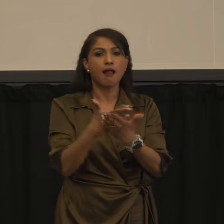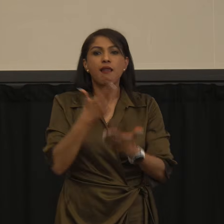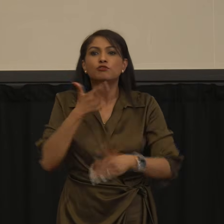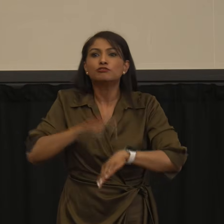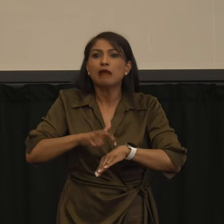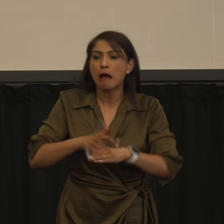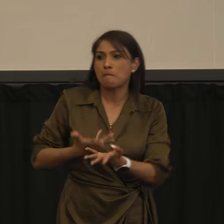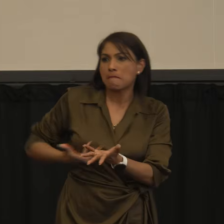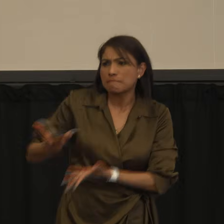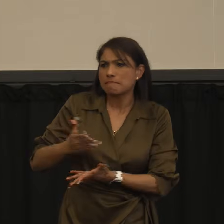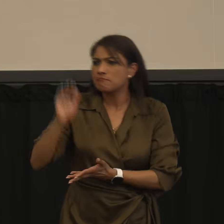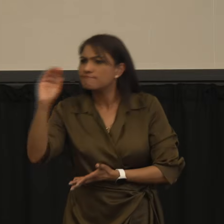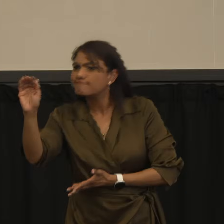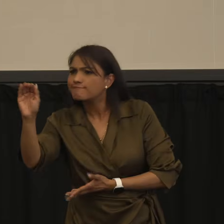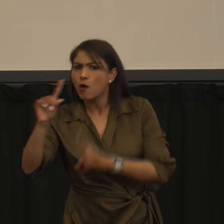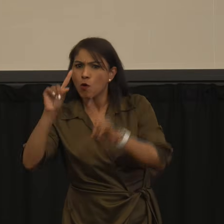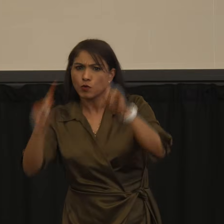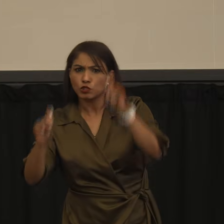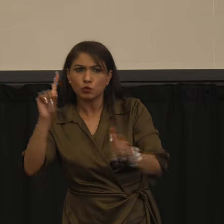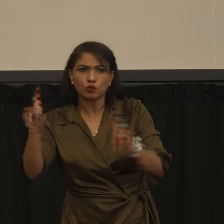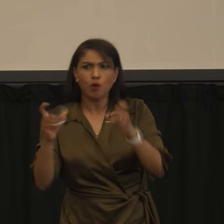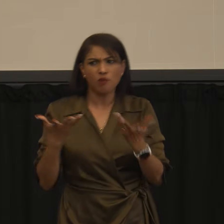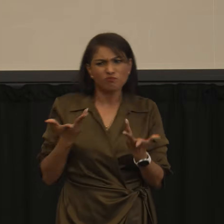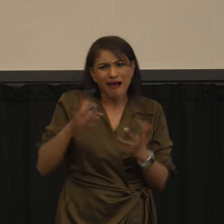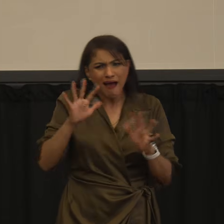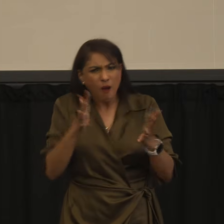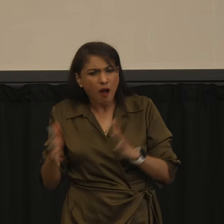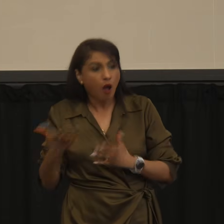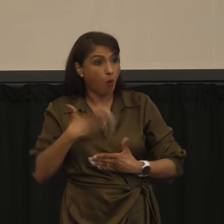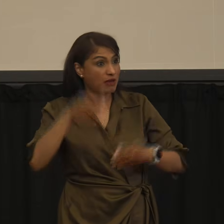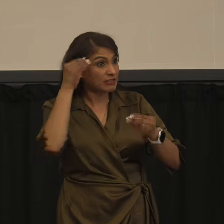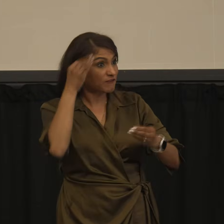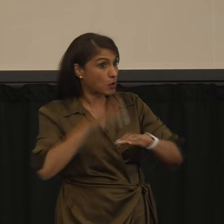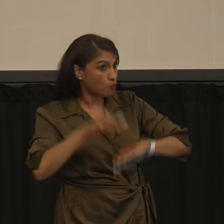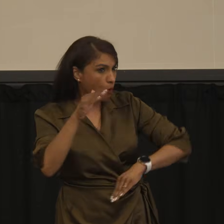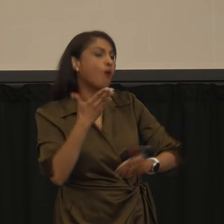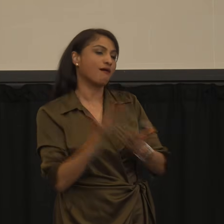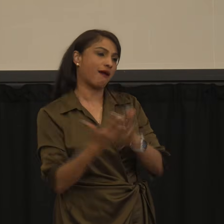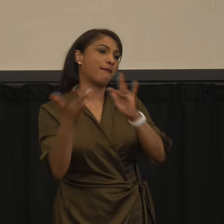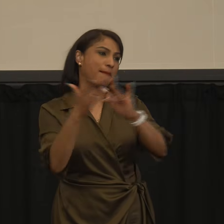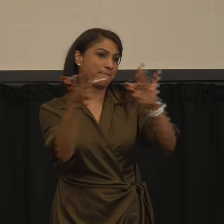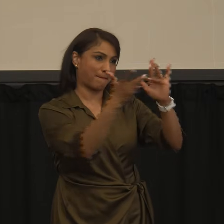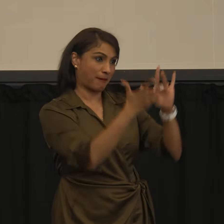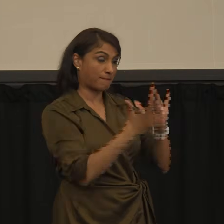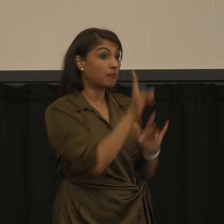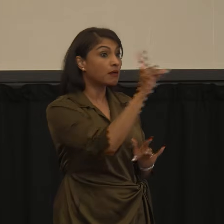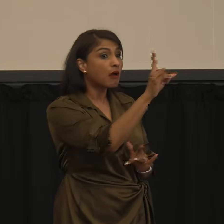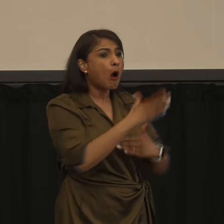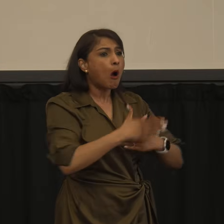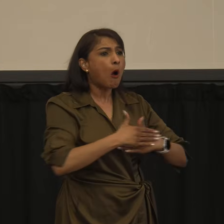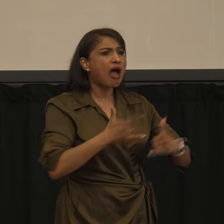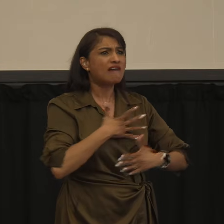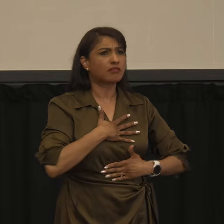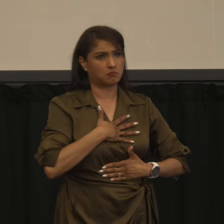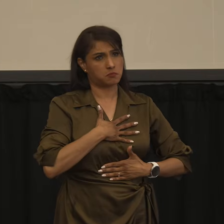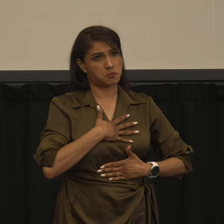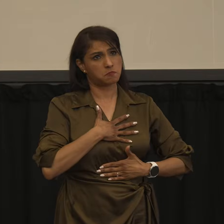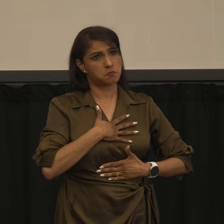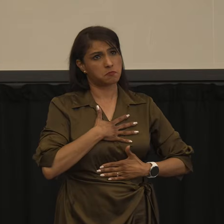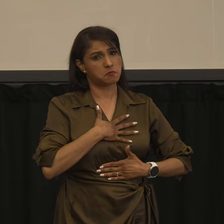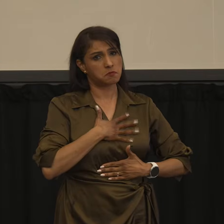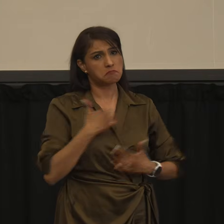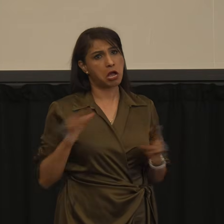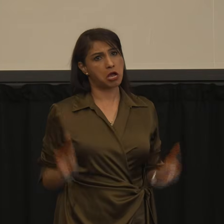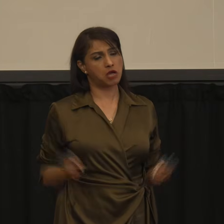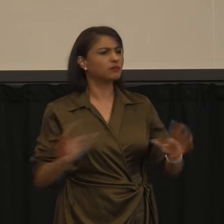here. During lunchtime, you're more than welcome to approach our presenters from the last group. If you have any questions,